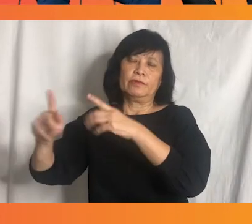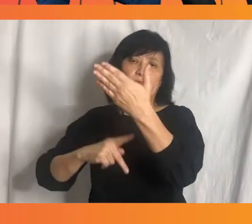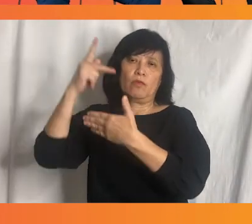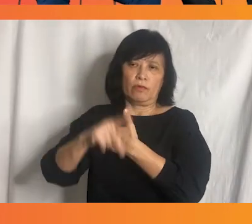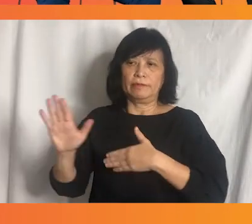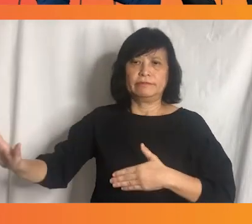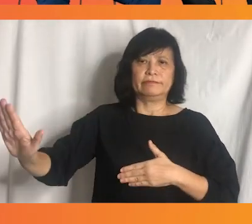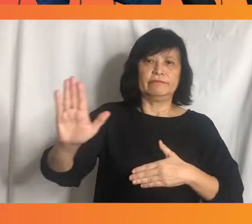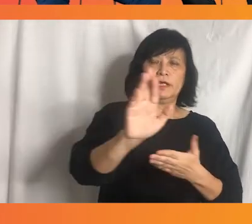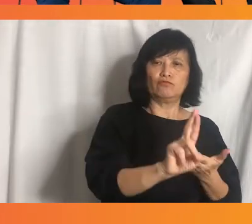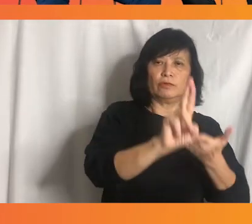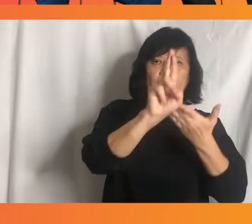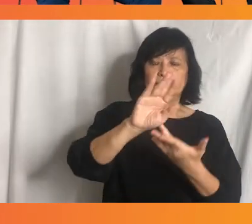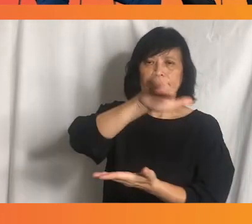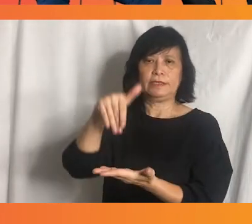centers.